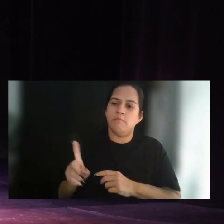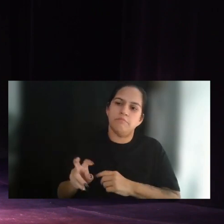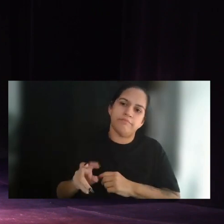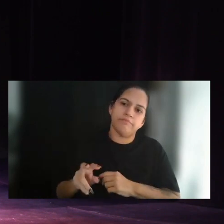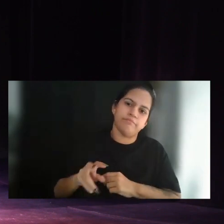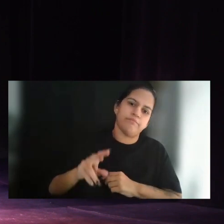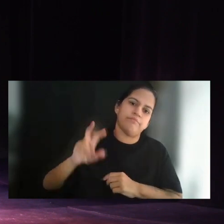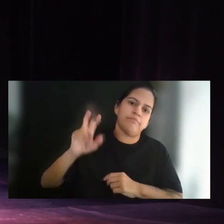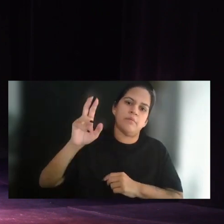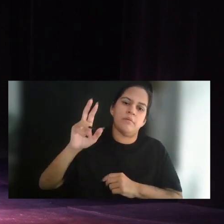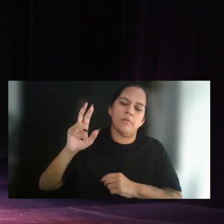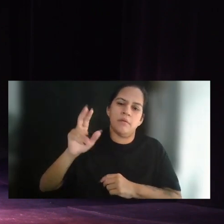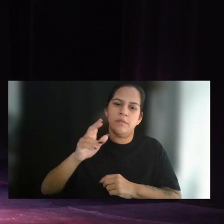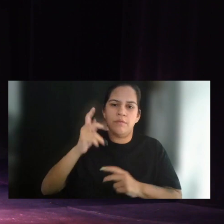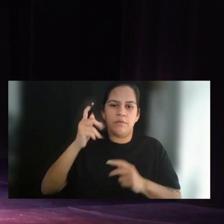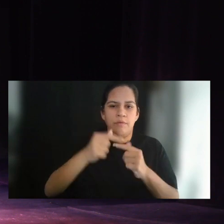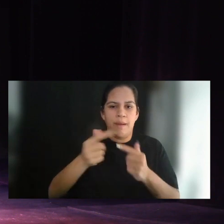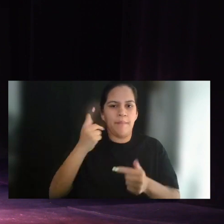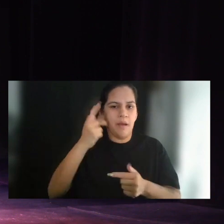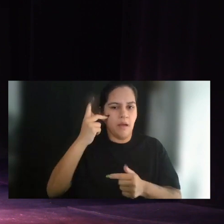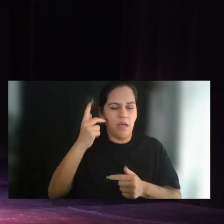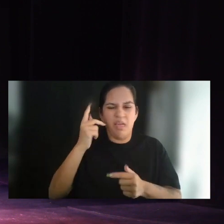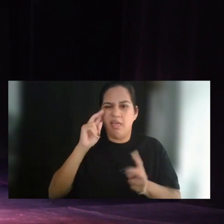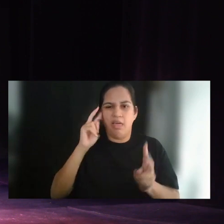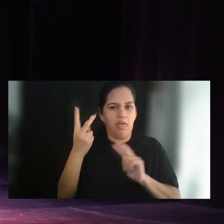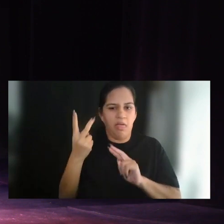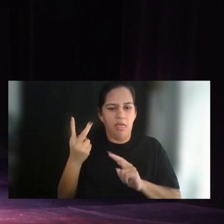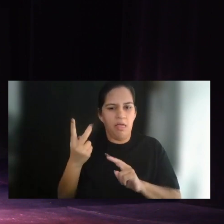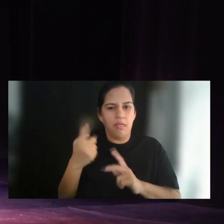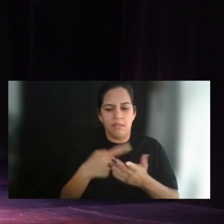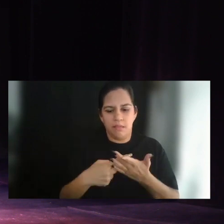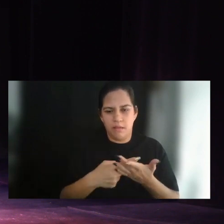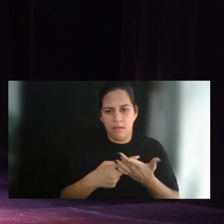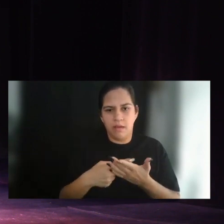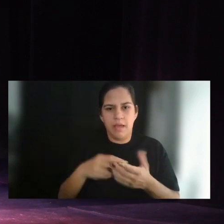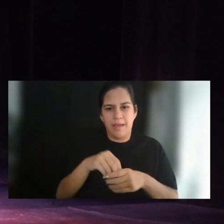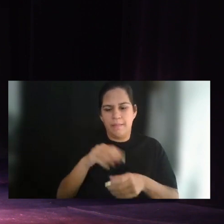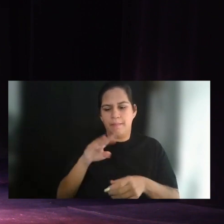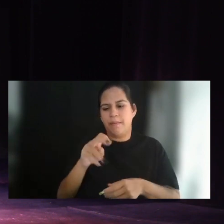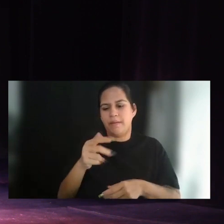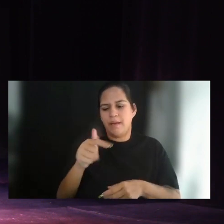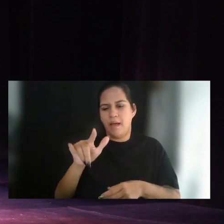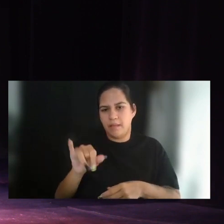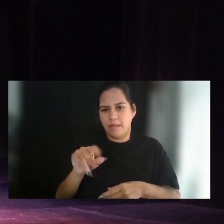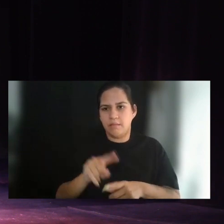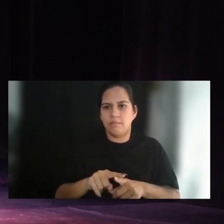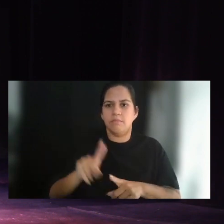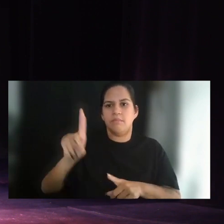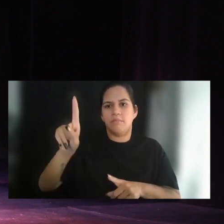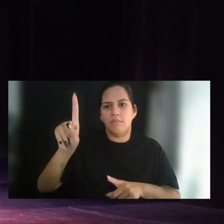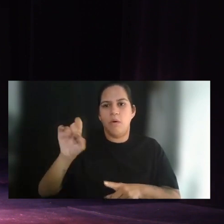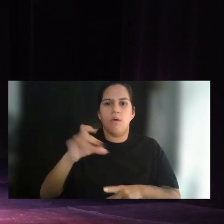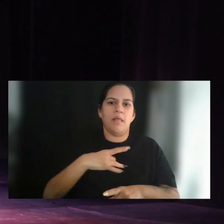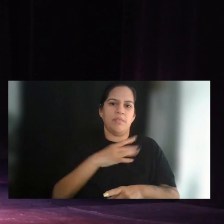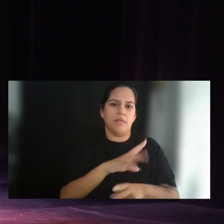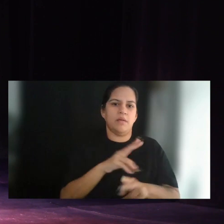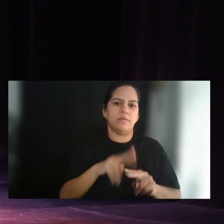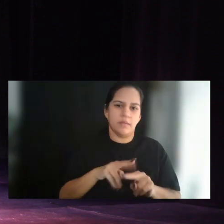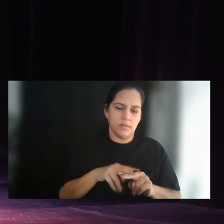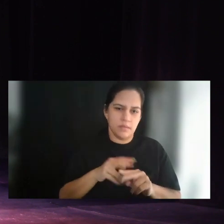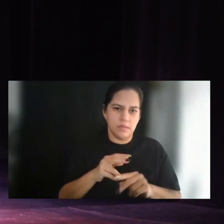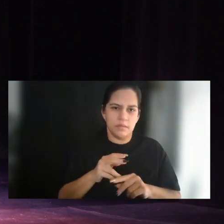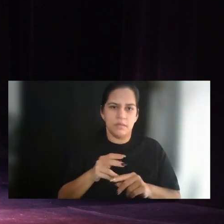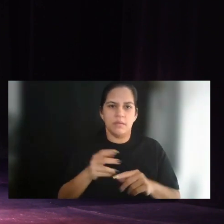grandparents changed their minds, and they were discussing in Bengali whether they should walk up to the stairs or they really like their own seats. Front of house is going bananas.